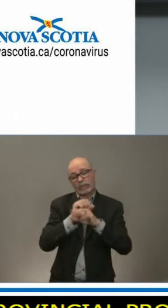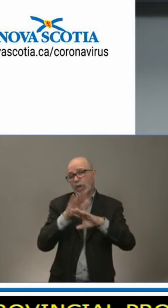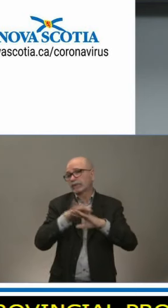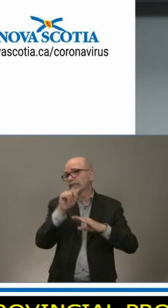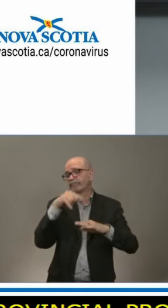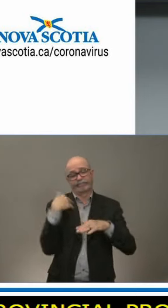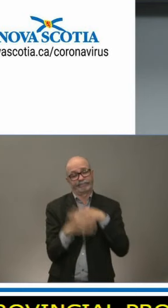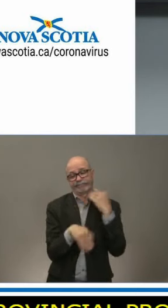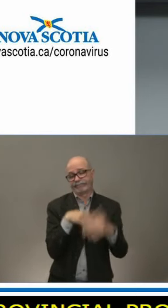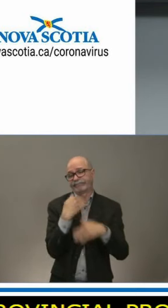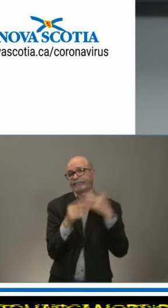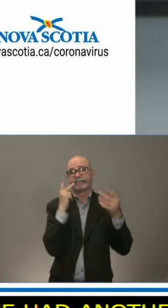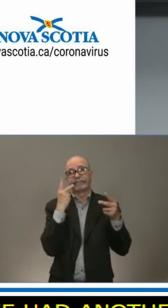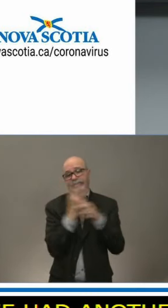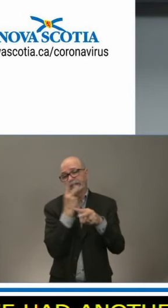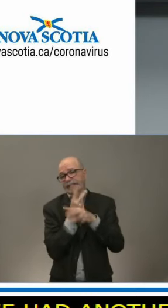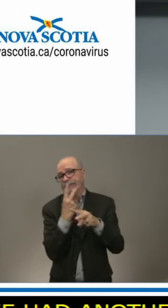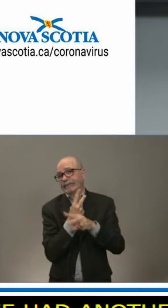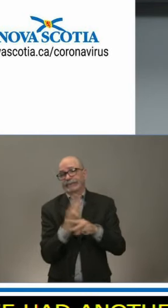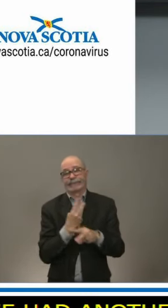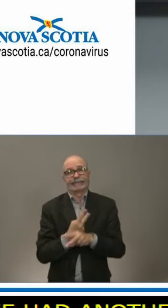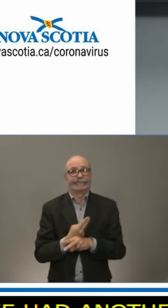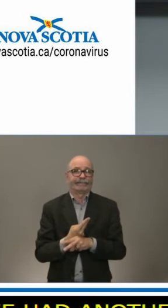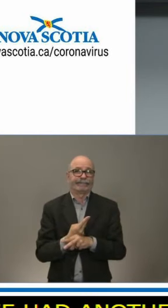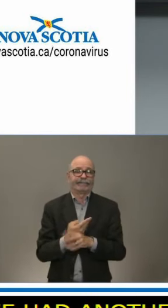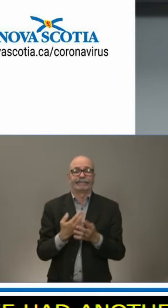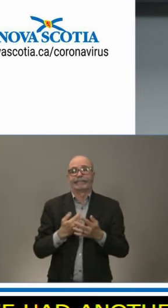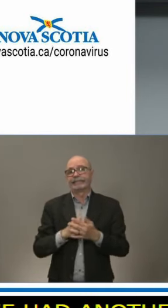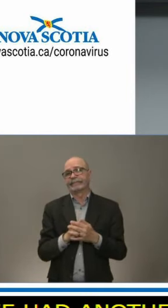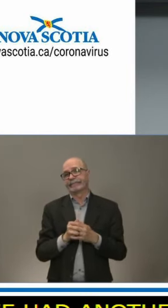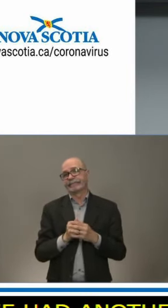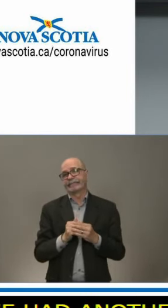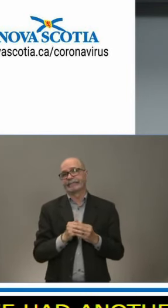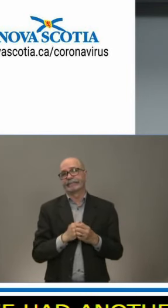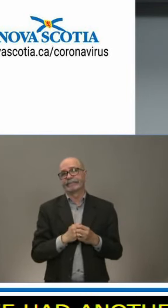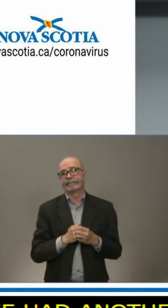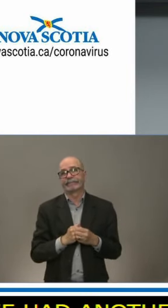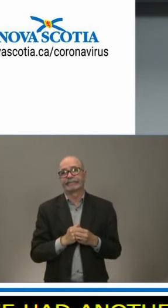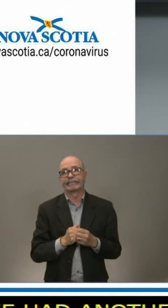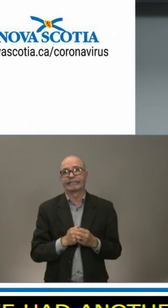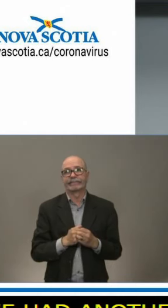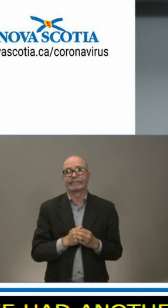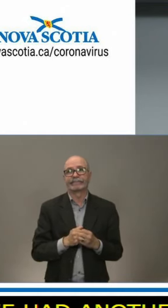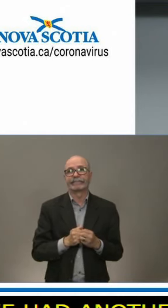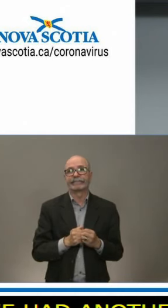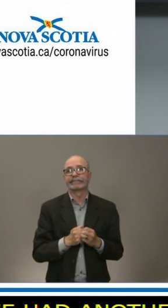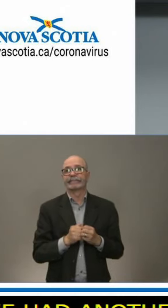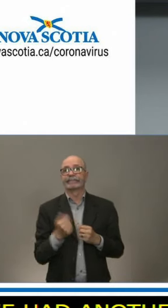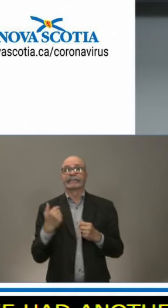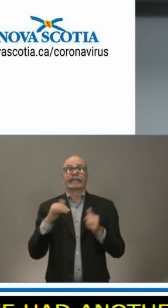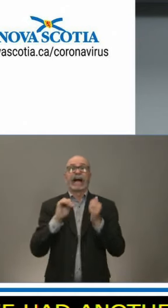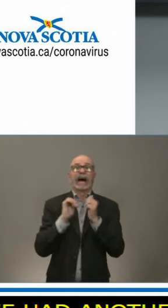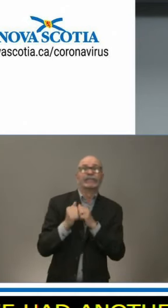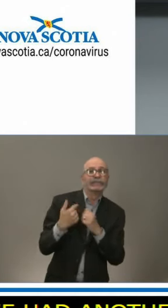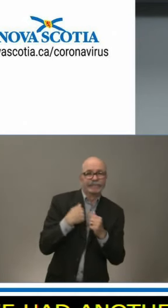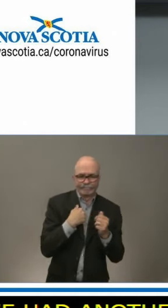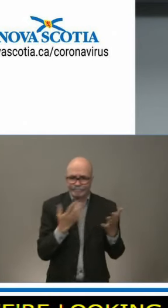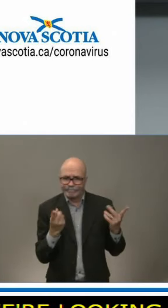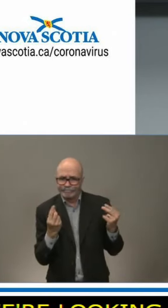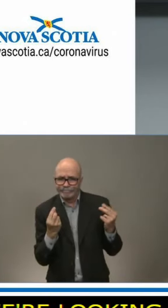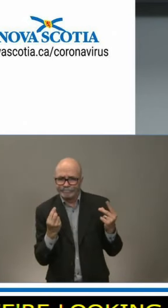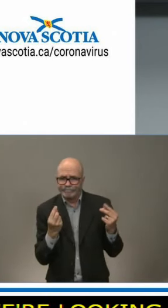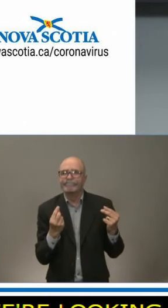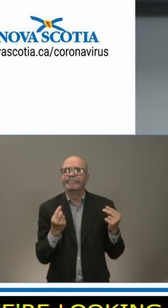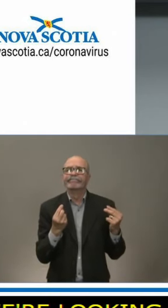finalize where we're at with that, and what if actually how that's used both within the healthcare system to